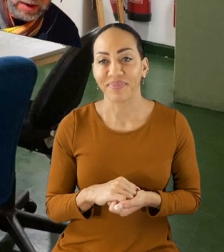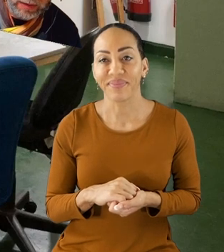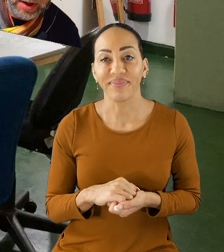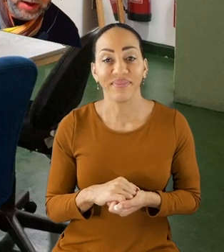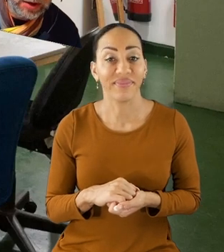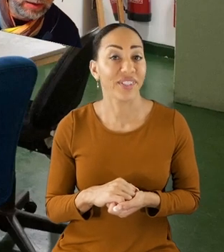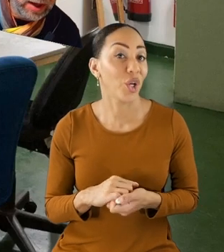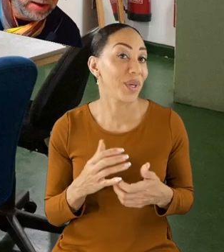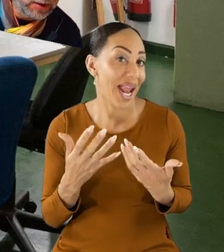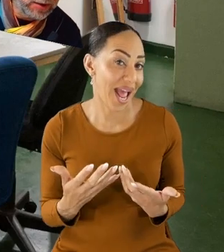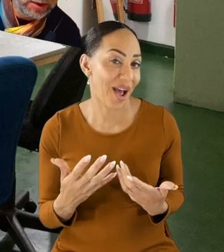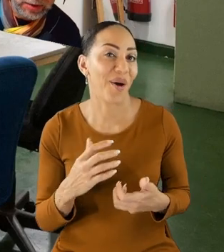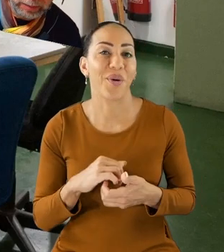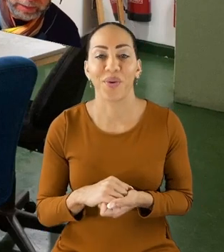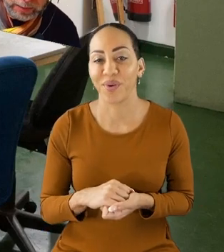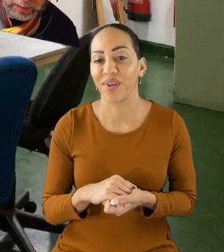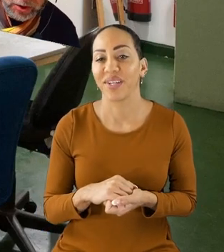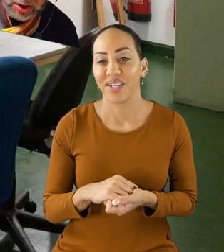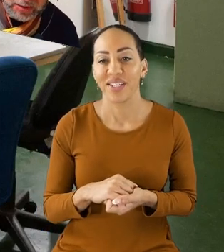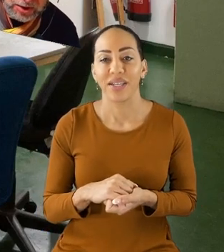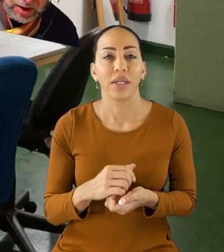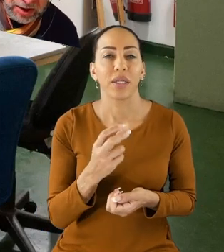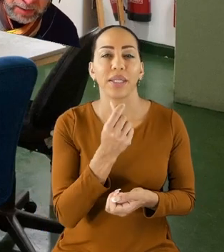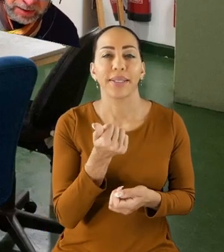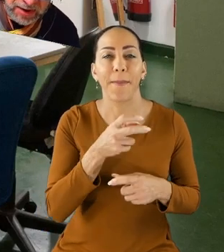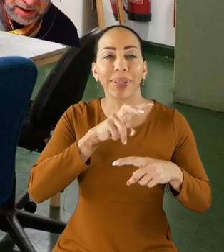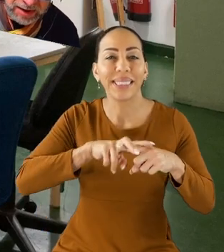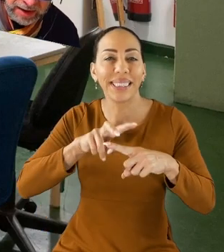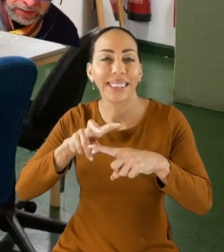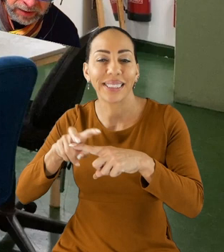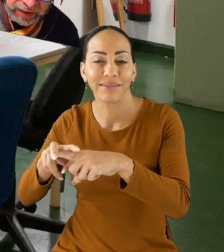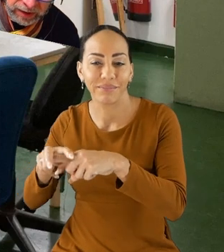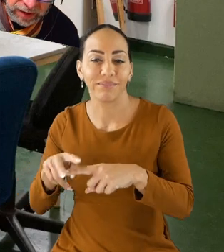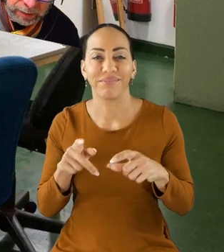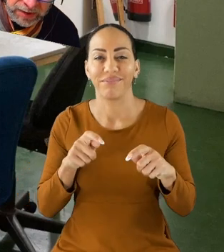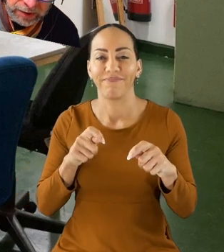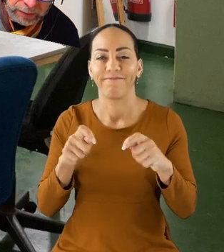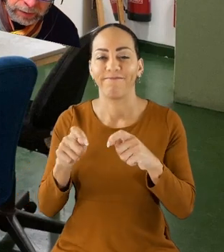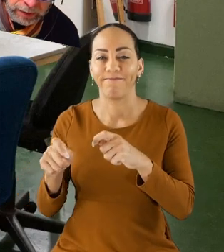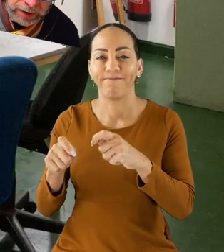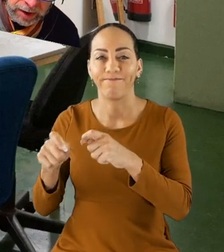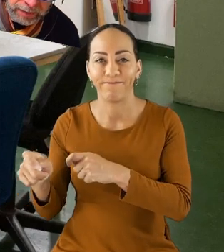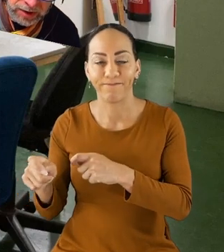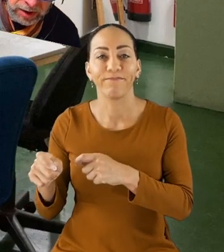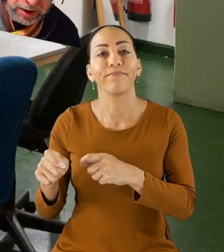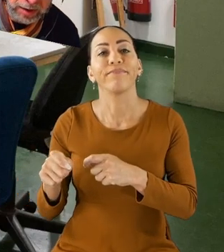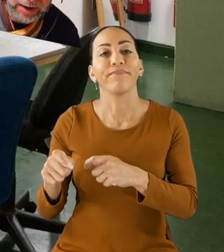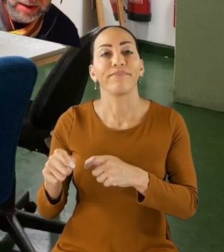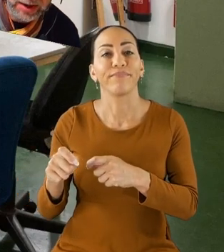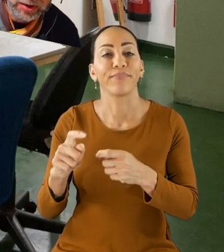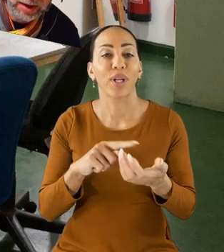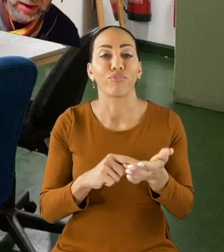So what I'm going to do now is I just want to just change some seats and that sort of thing. So I'm just going to